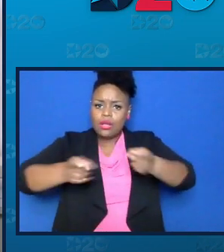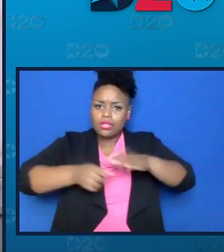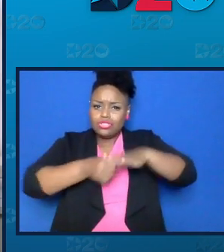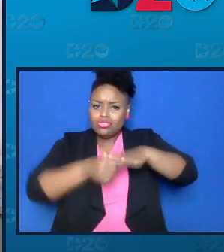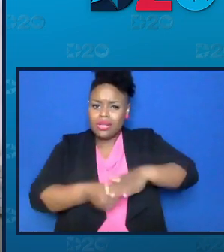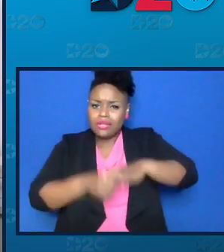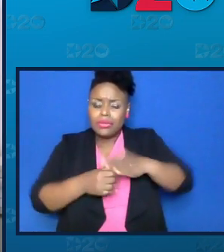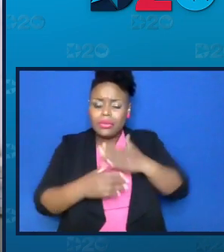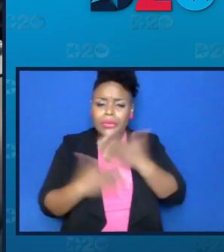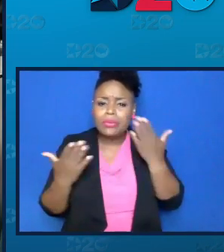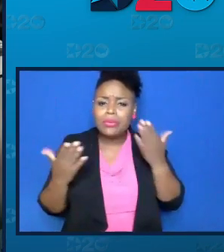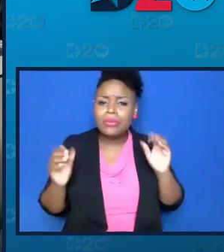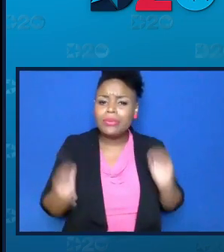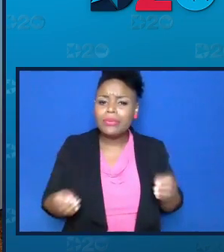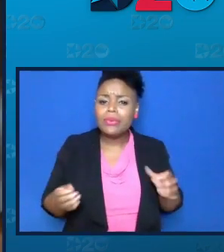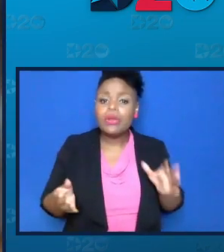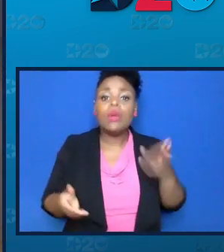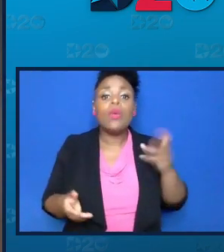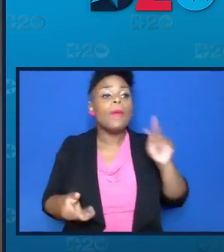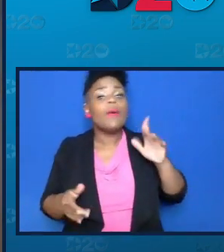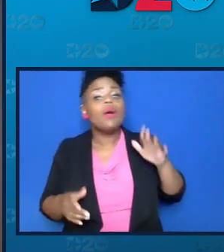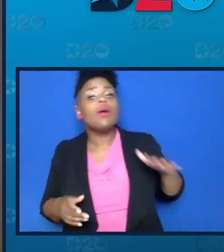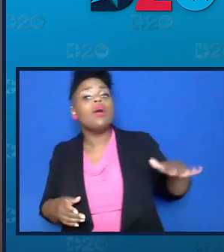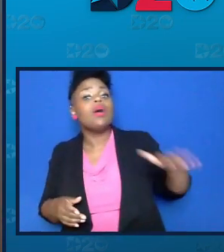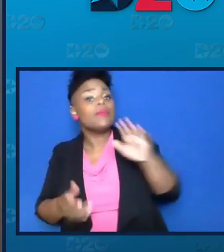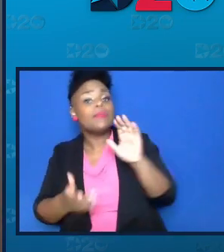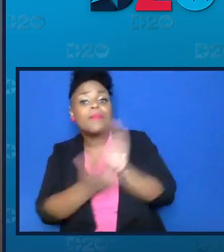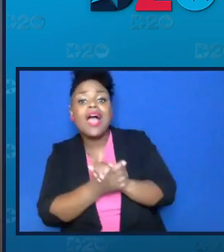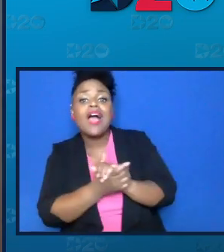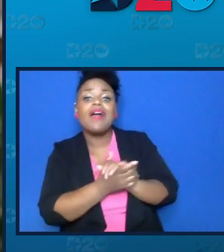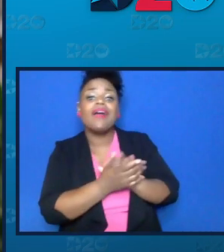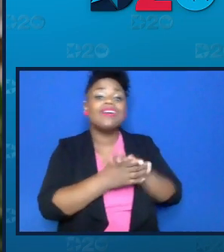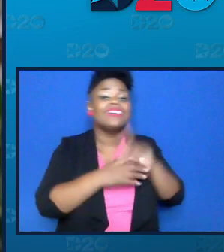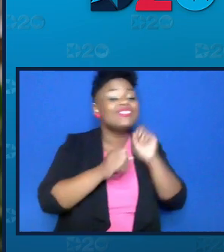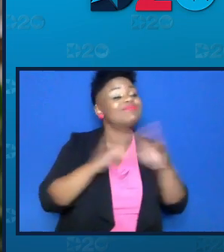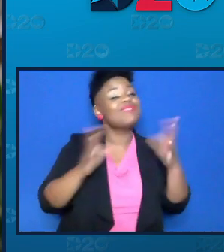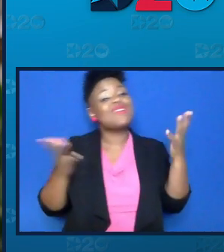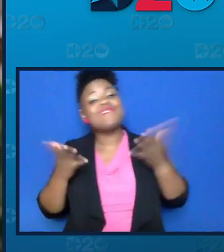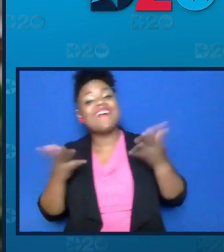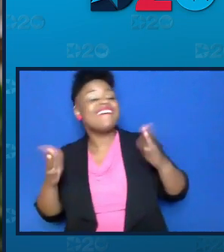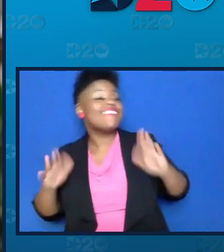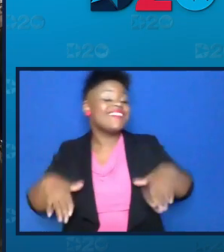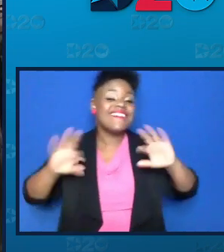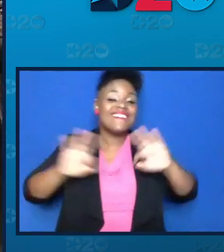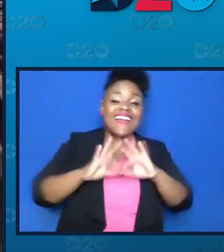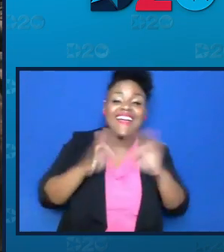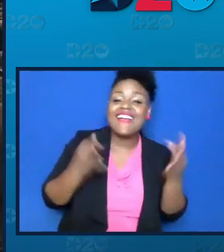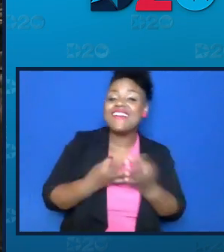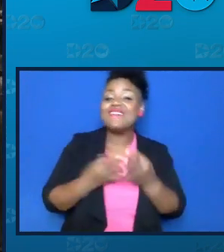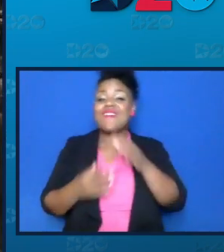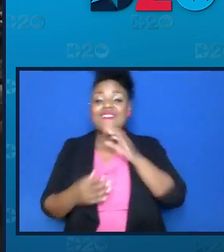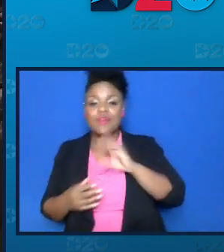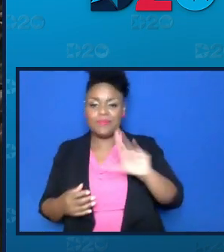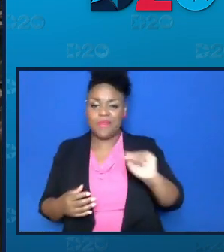expect to grow old with each other. With multiple combat tours, there's no guarantee of any of those things.